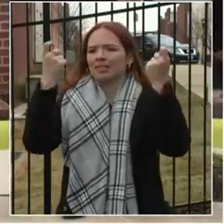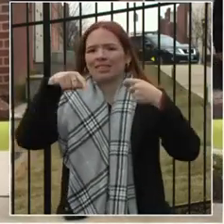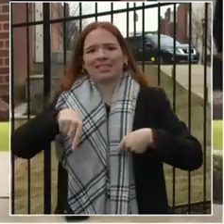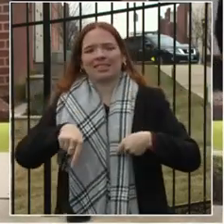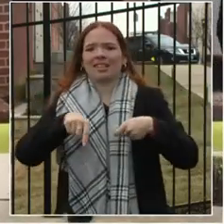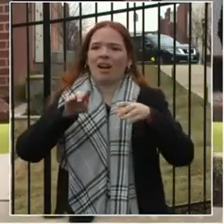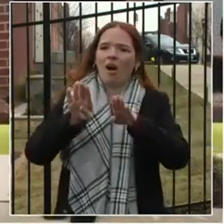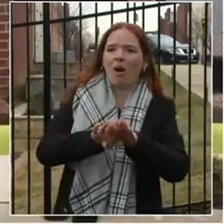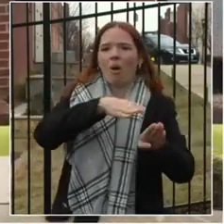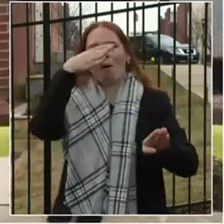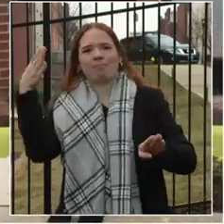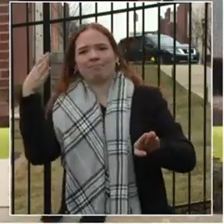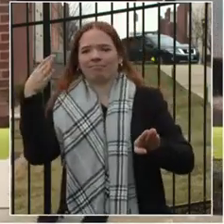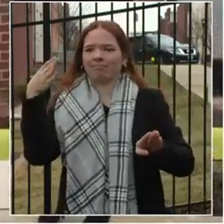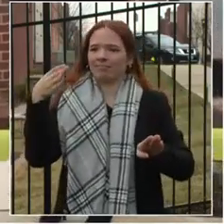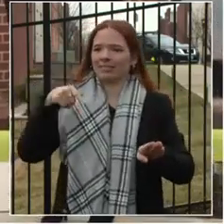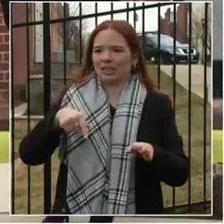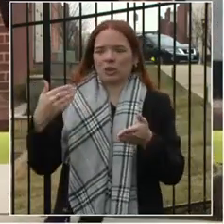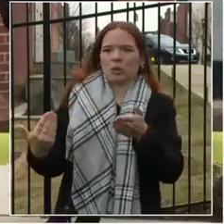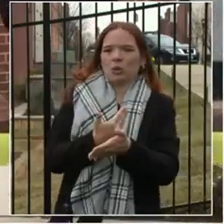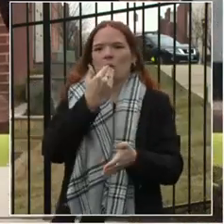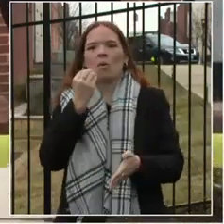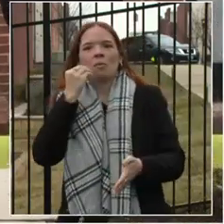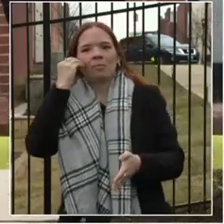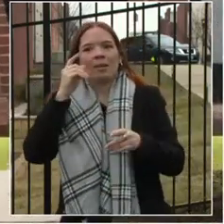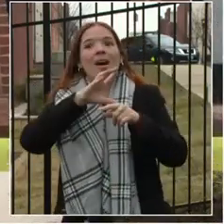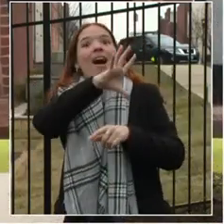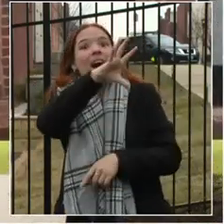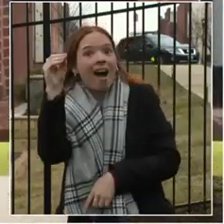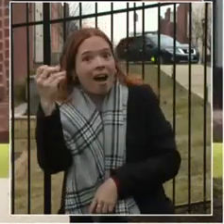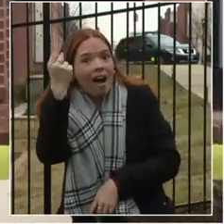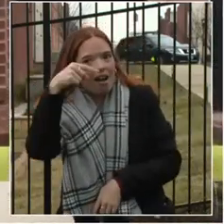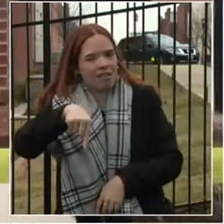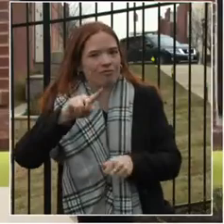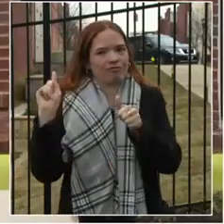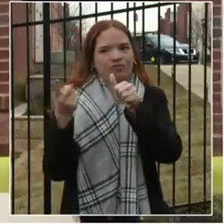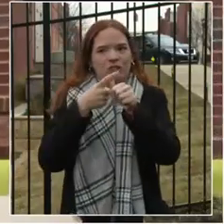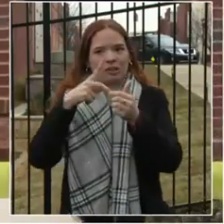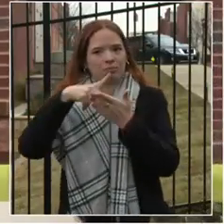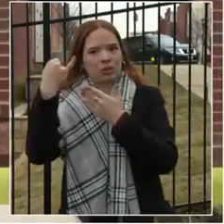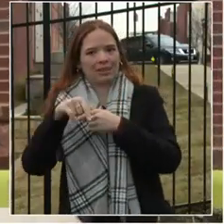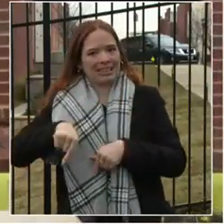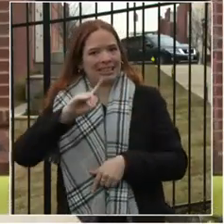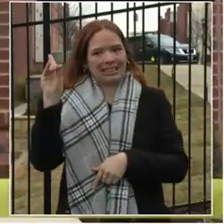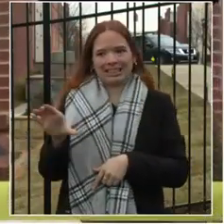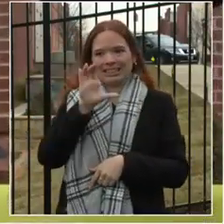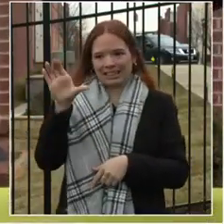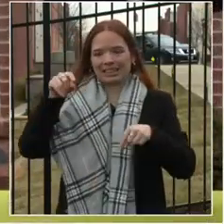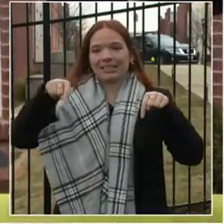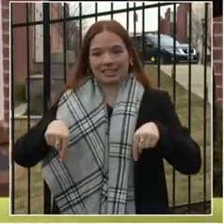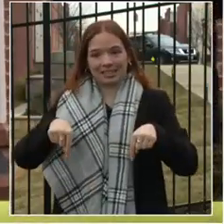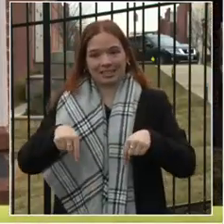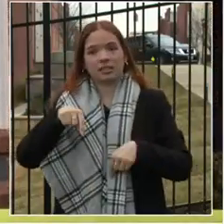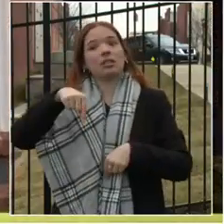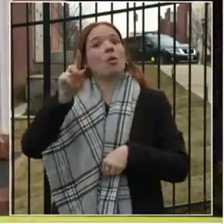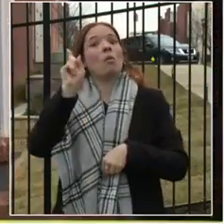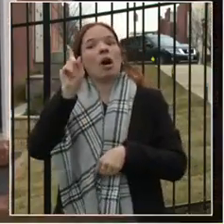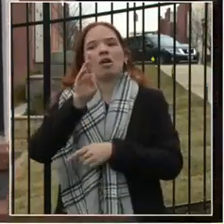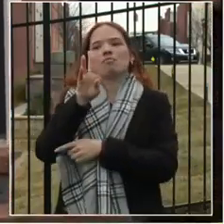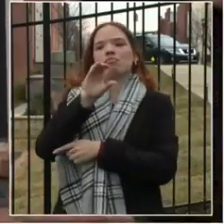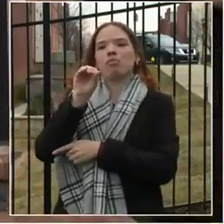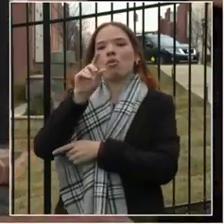of Columbia, Brookland Grove. This beautiful new community features 60 townhomes with 3 and